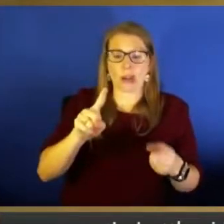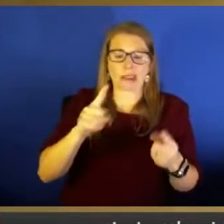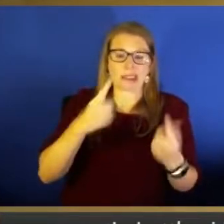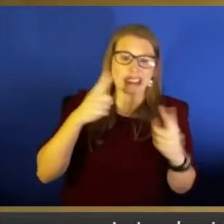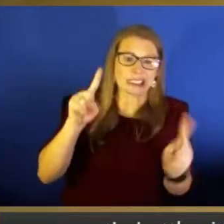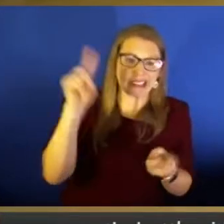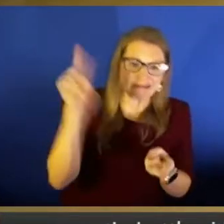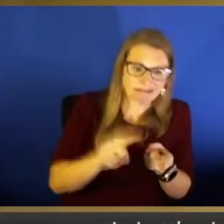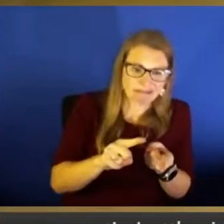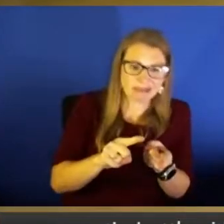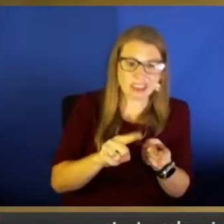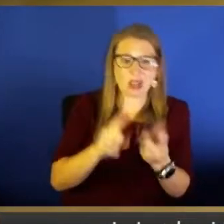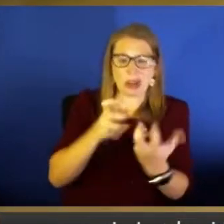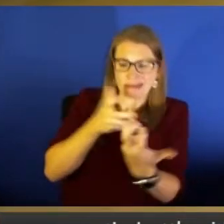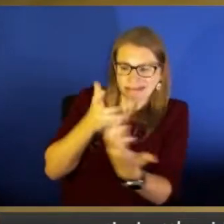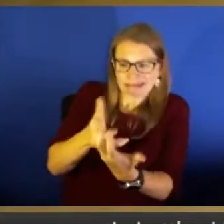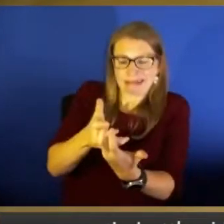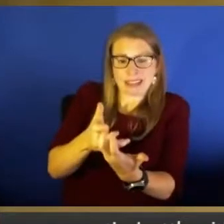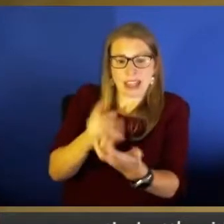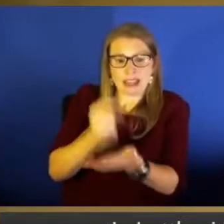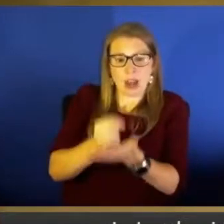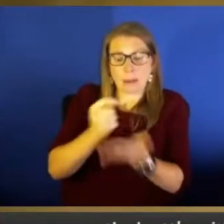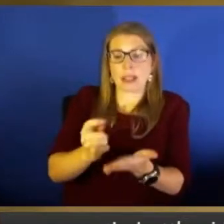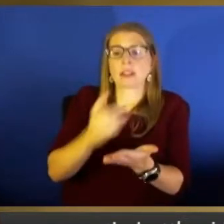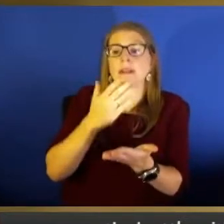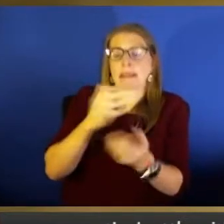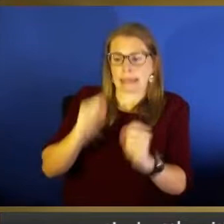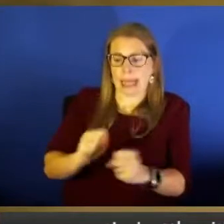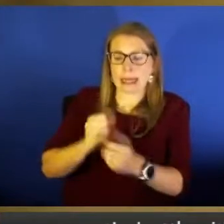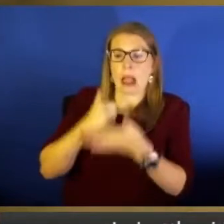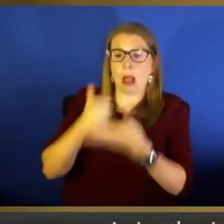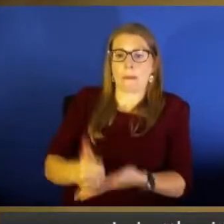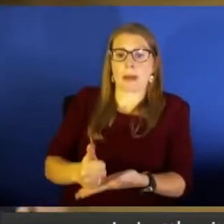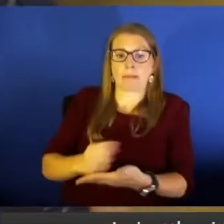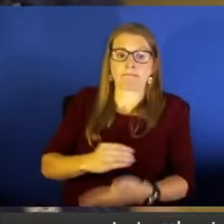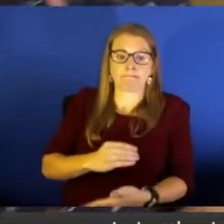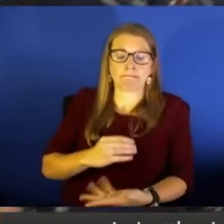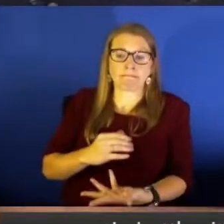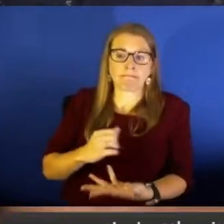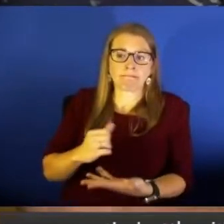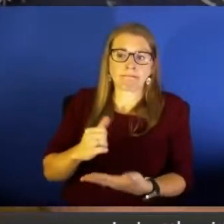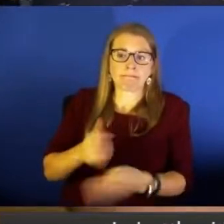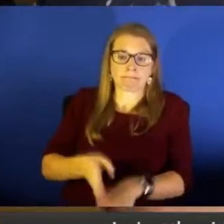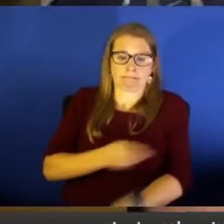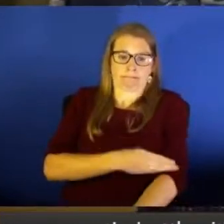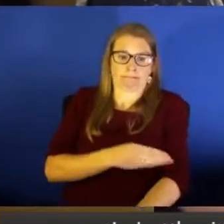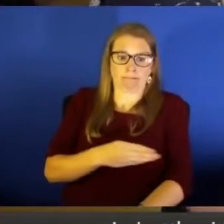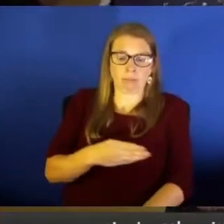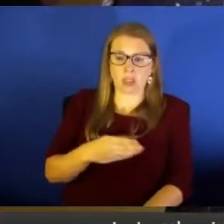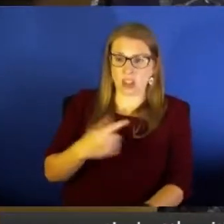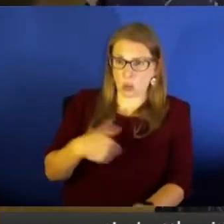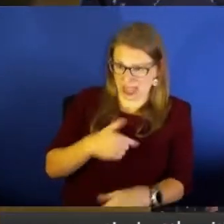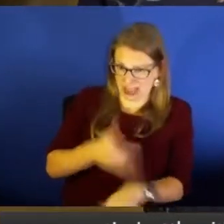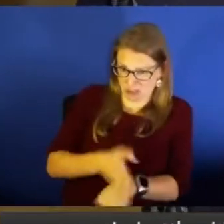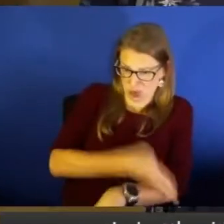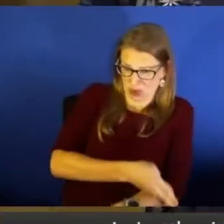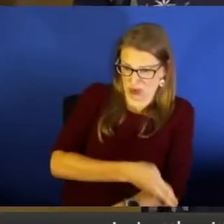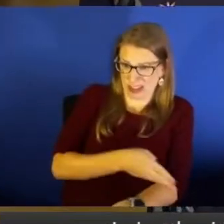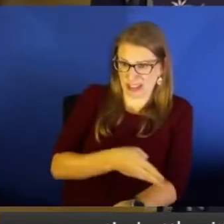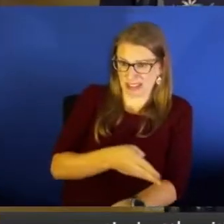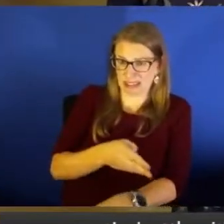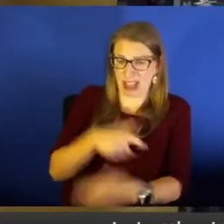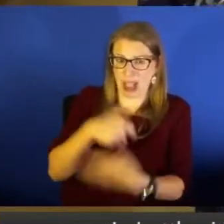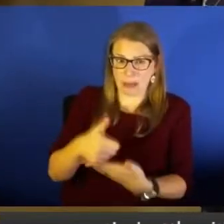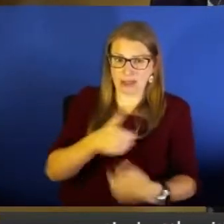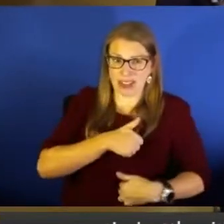with a therapist who we believe is in a good spot to treat them. Are we getting better at helping our veterans? I mean, places like the Battle Within help. Are